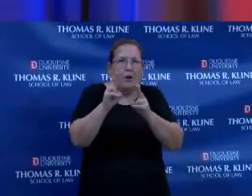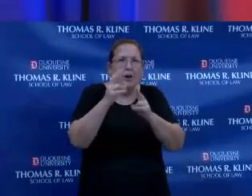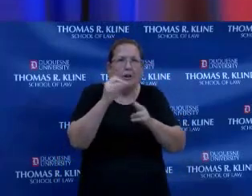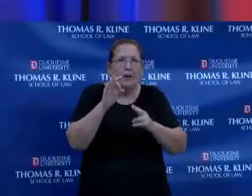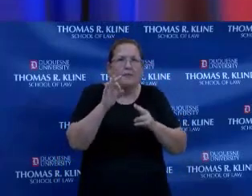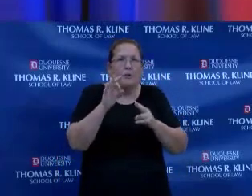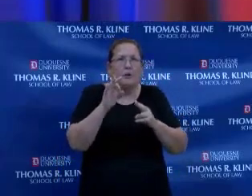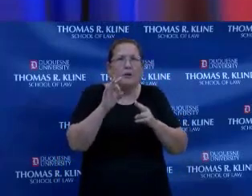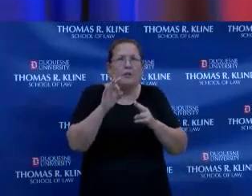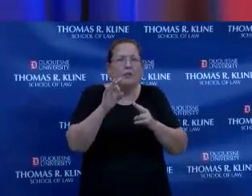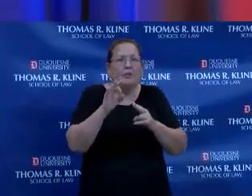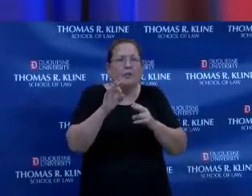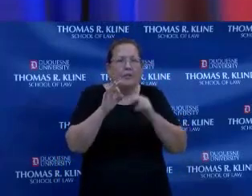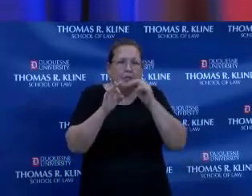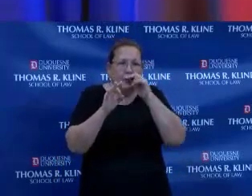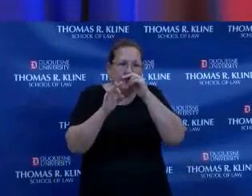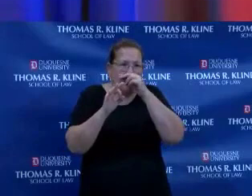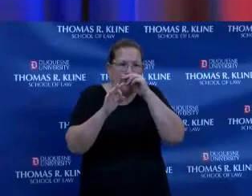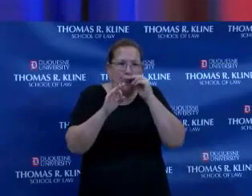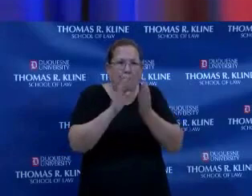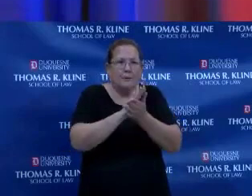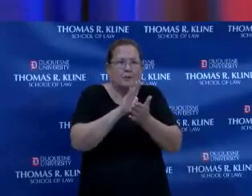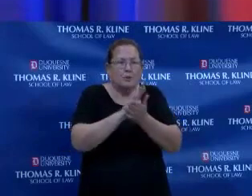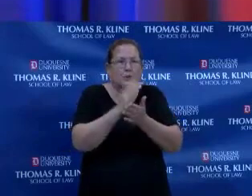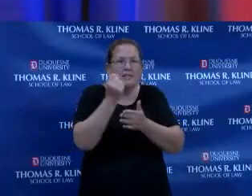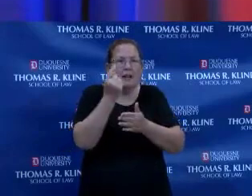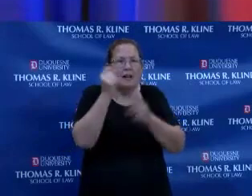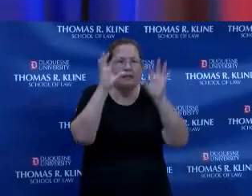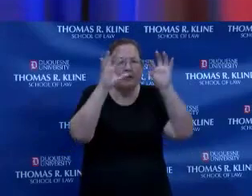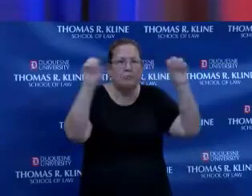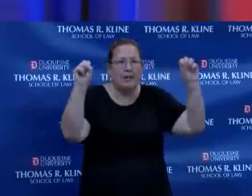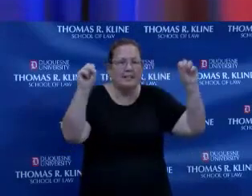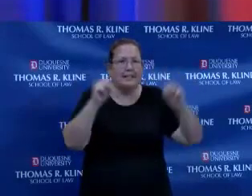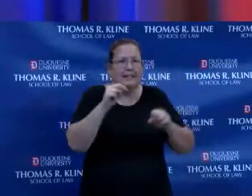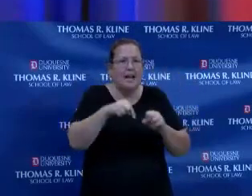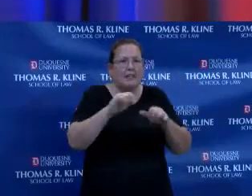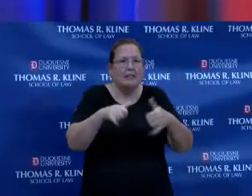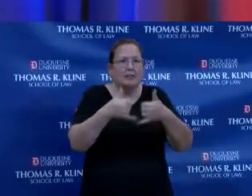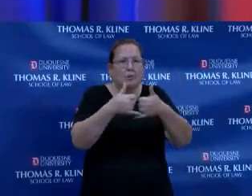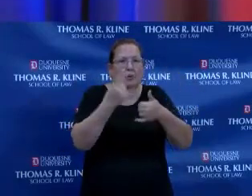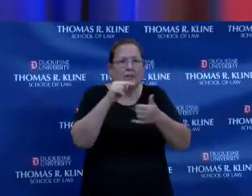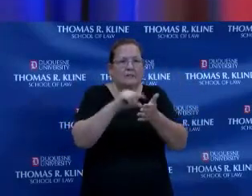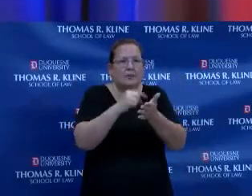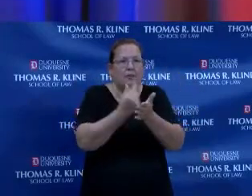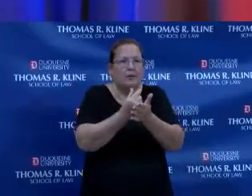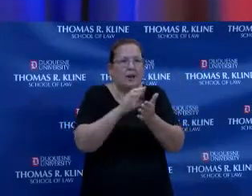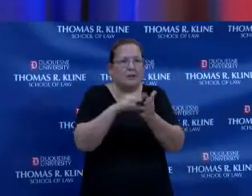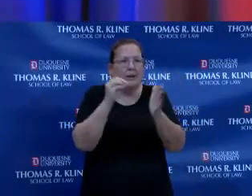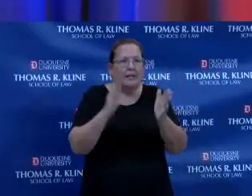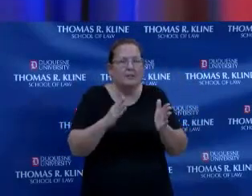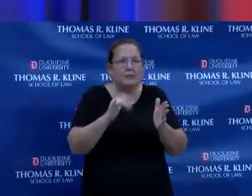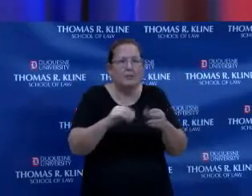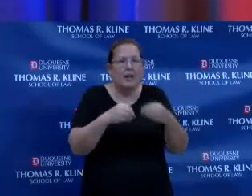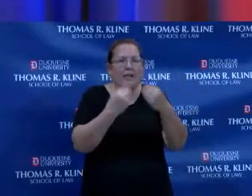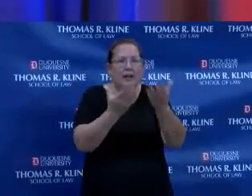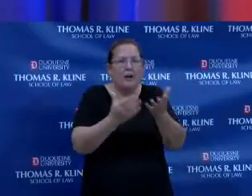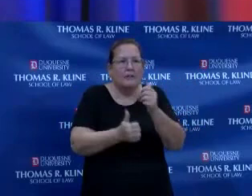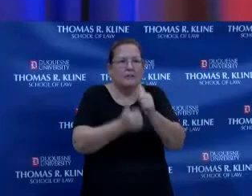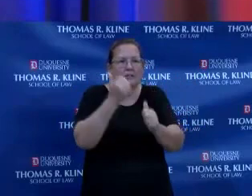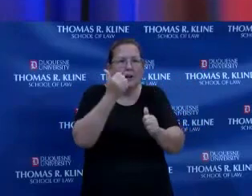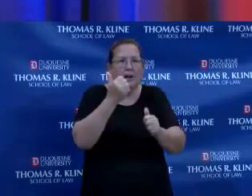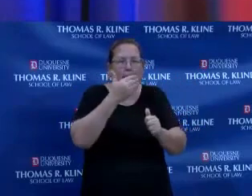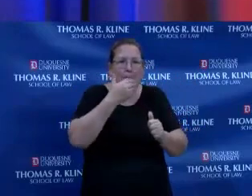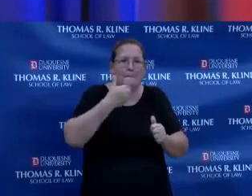11th president, Dr. John Murray, and his wife. This award is presented to the graduating student who authored the most